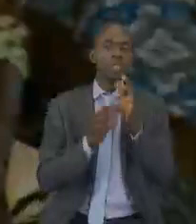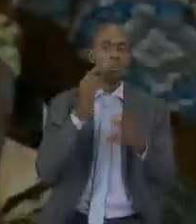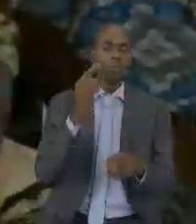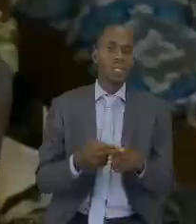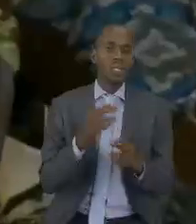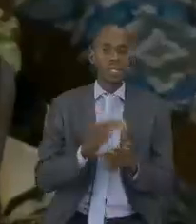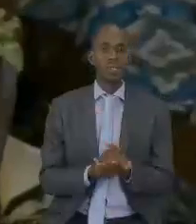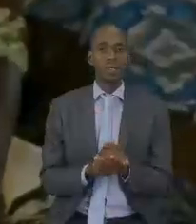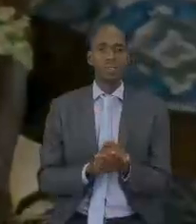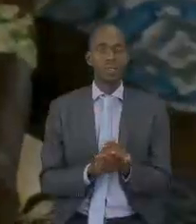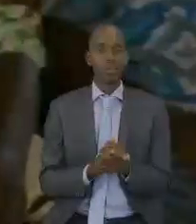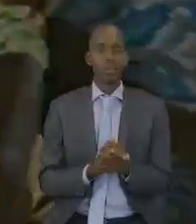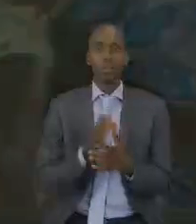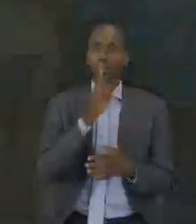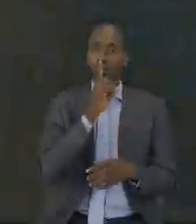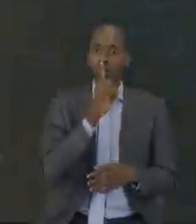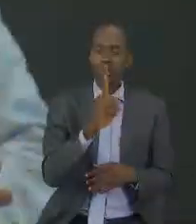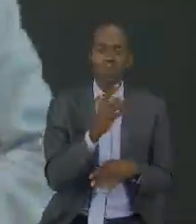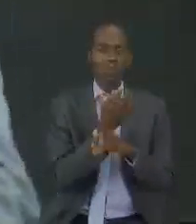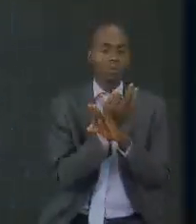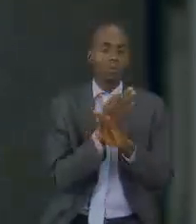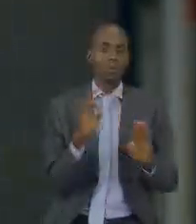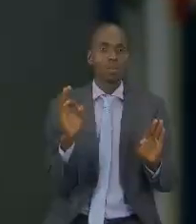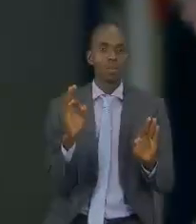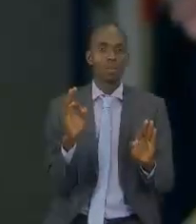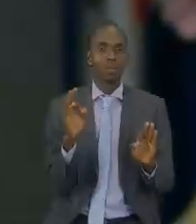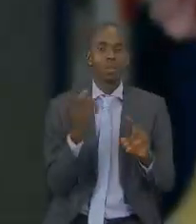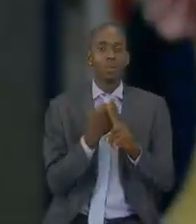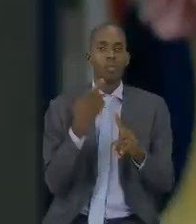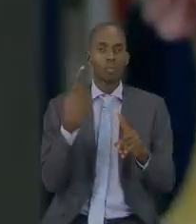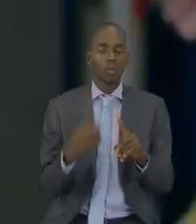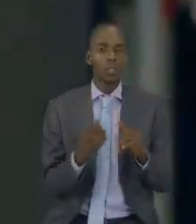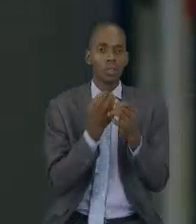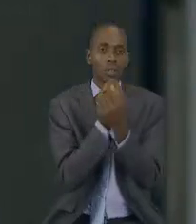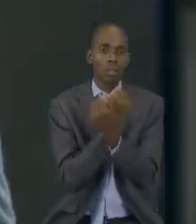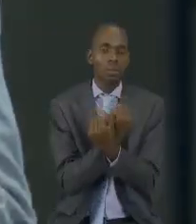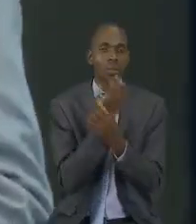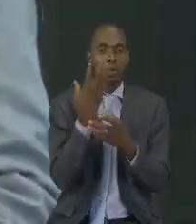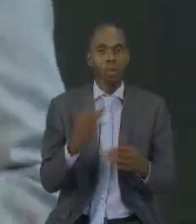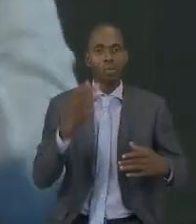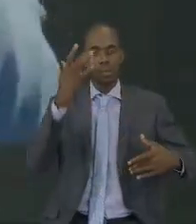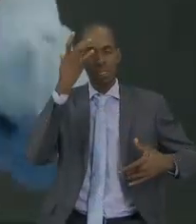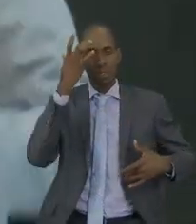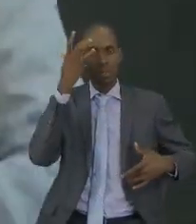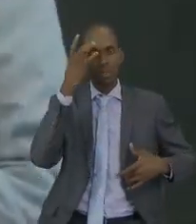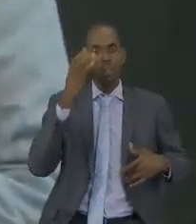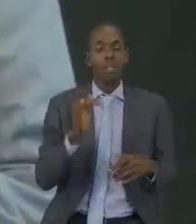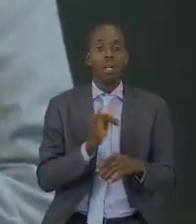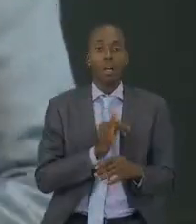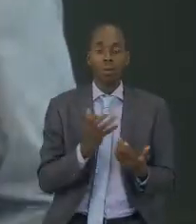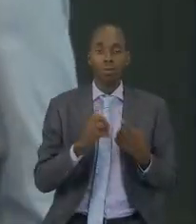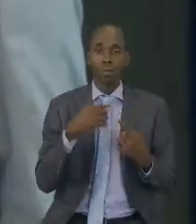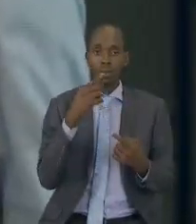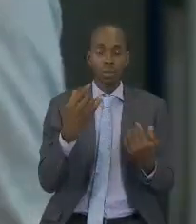name. Sure freedom from the captivity of sickness. I dare tell you